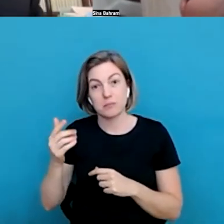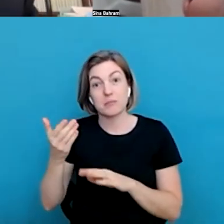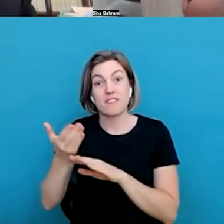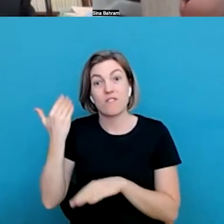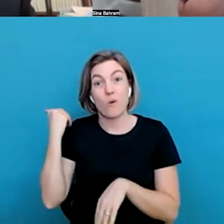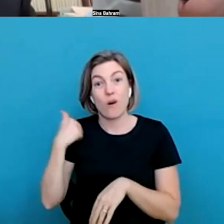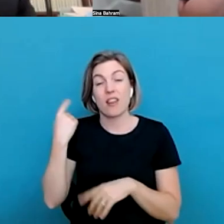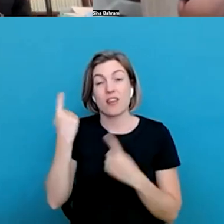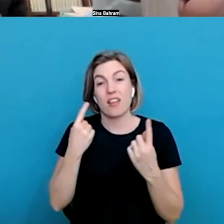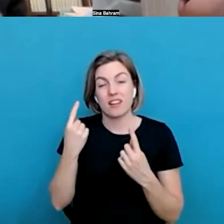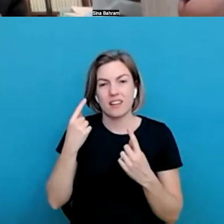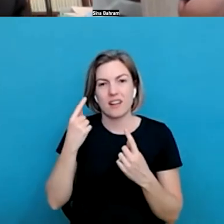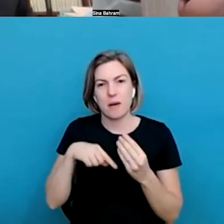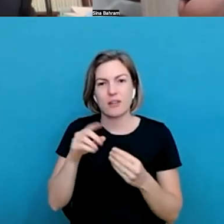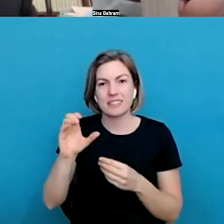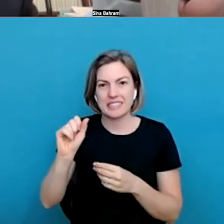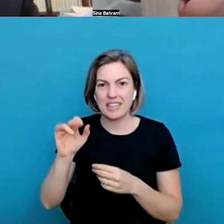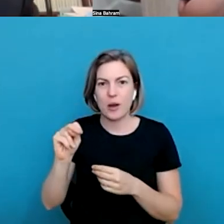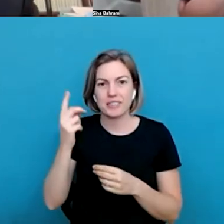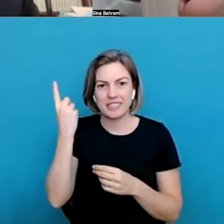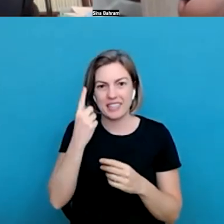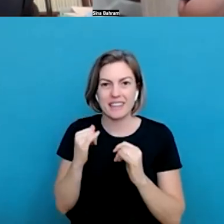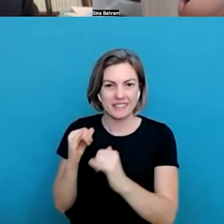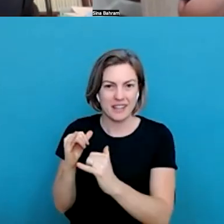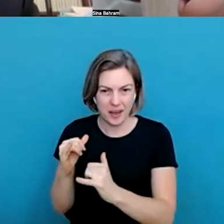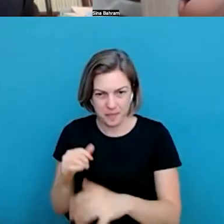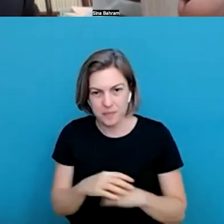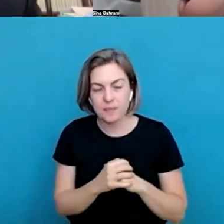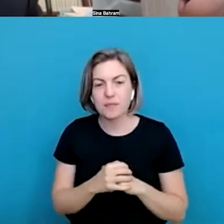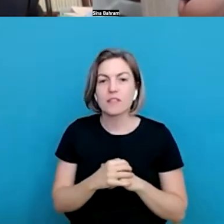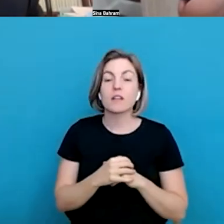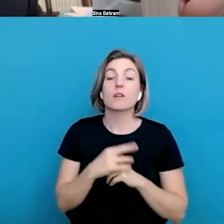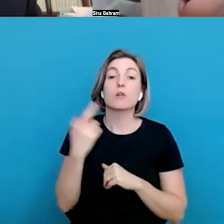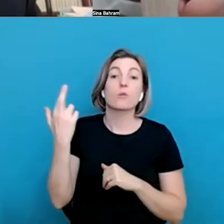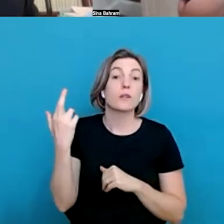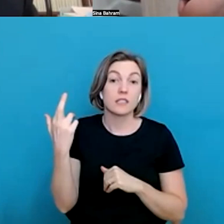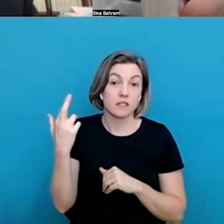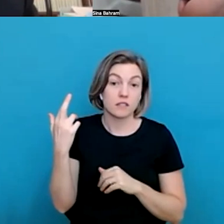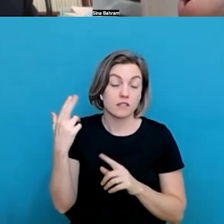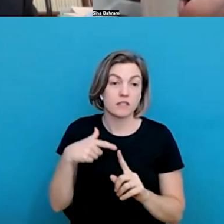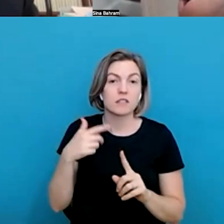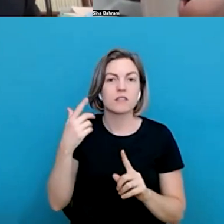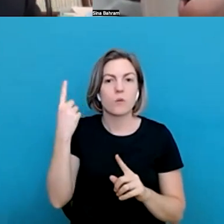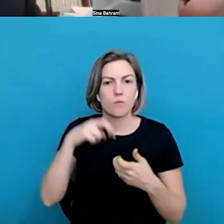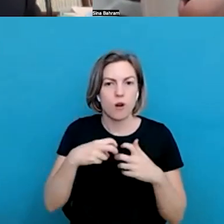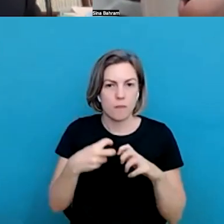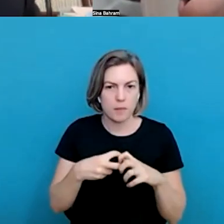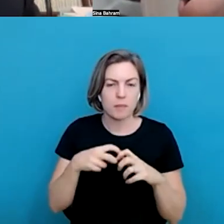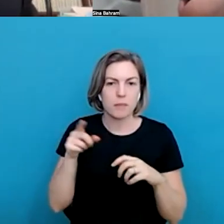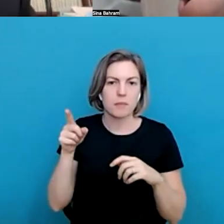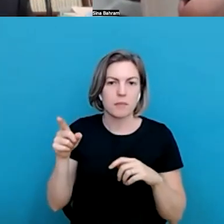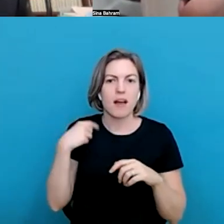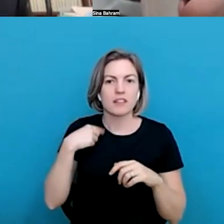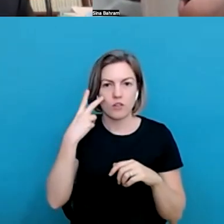that Sina was thinking along the same lines, the reason was a problem, and I